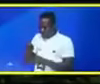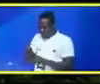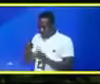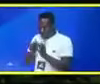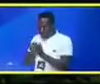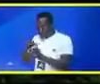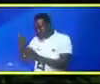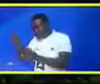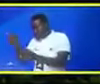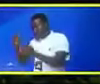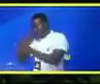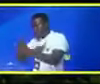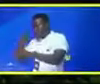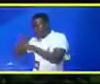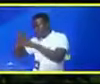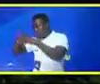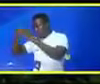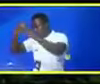the kingdom.